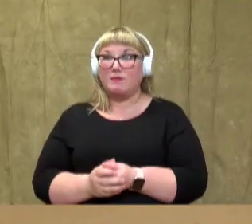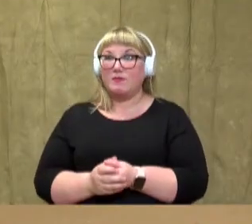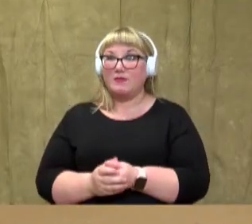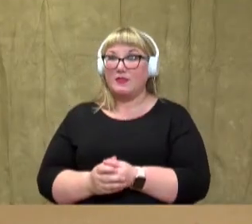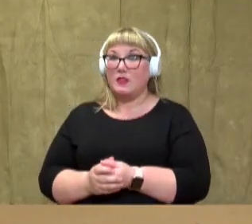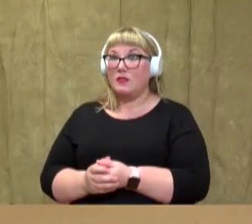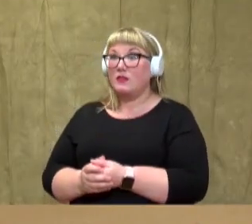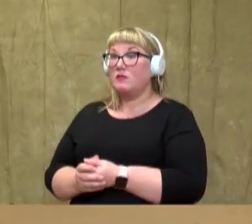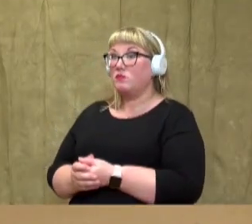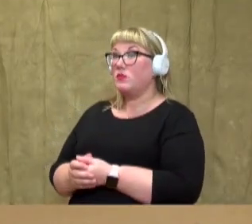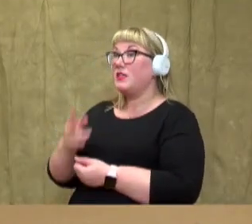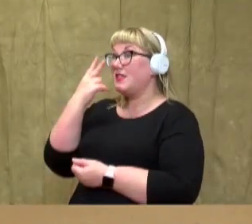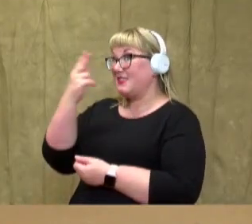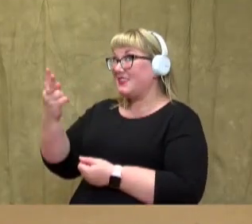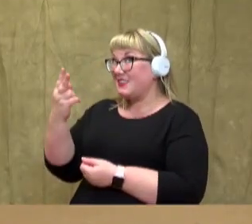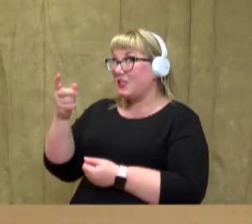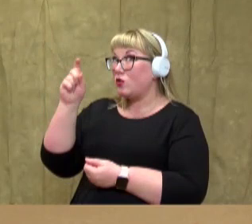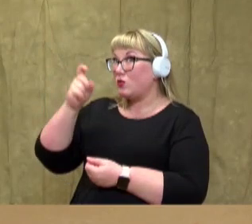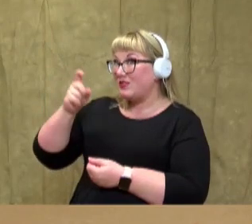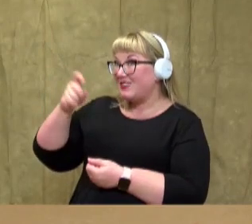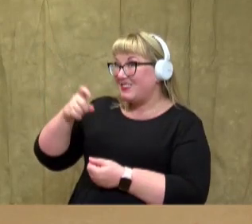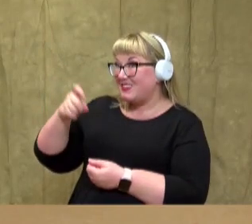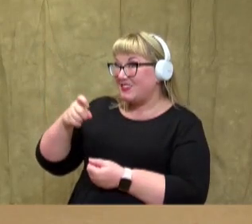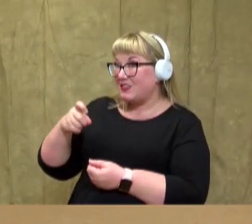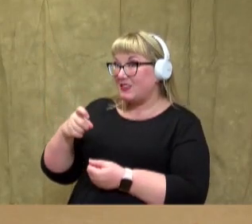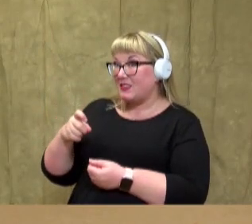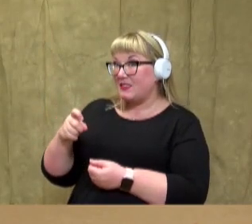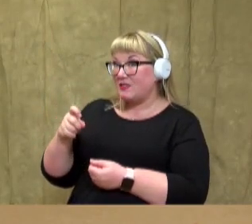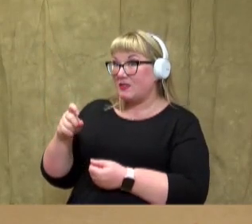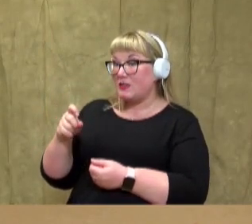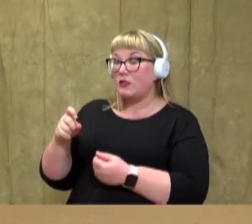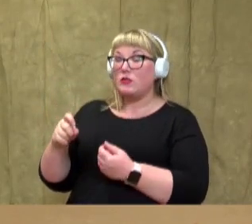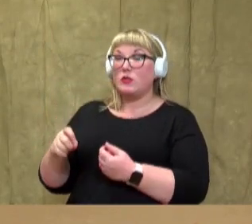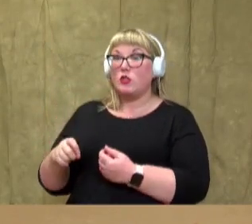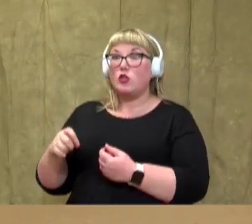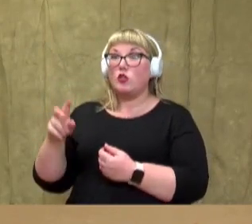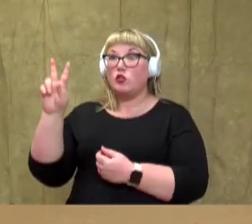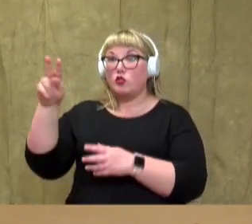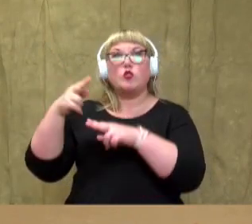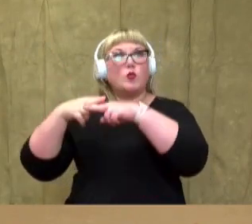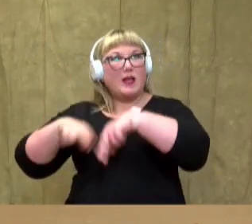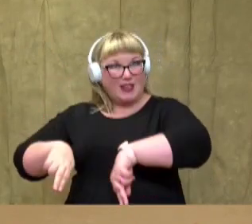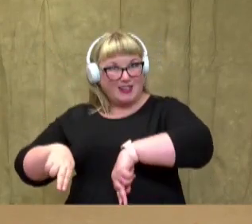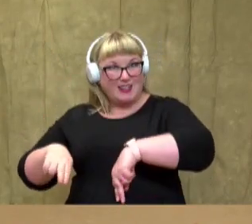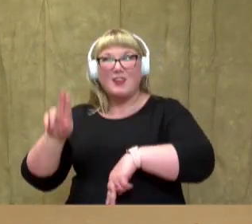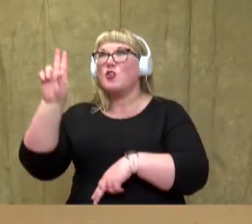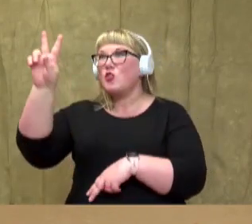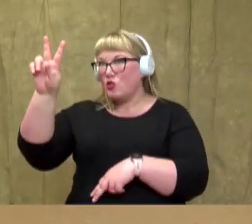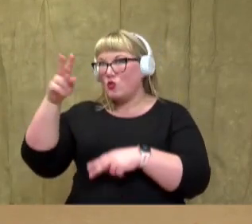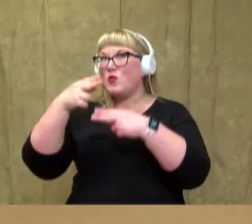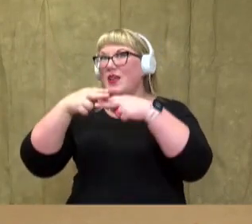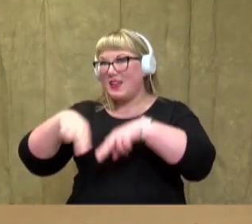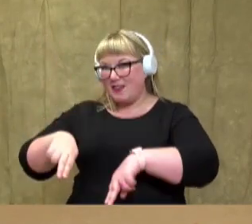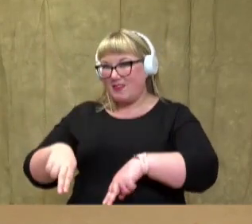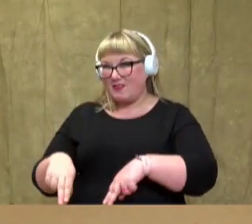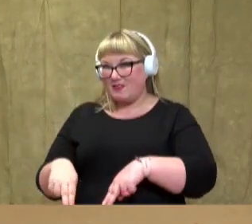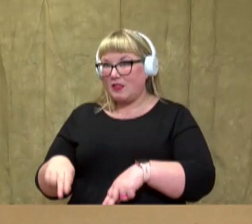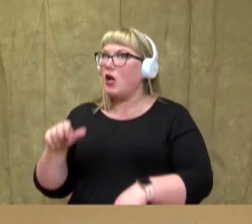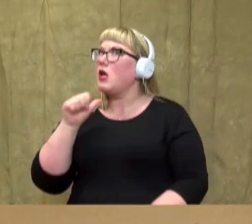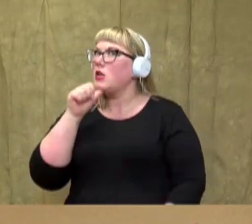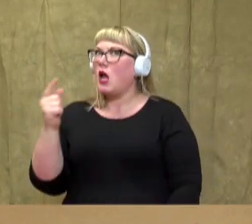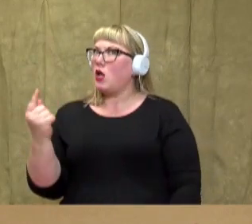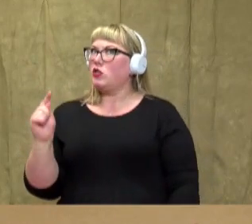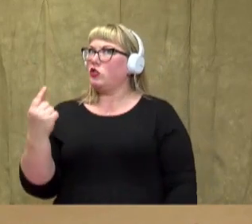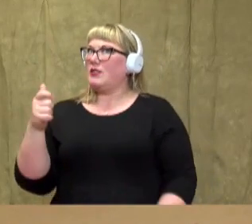Here, friends, we can see that our recipe calls for 2 eggs. Yes, 2 eggs. But not just